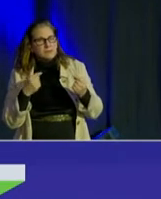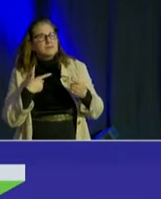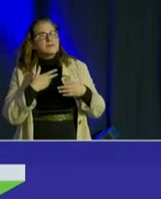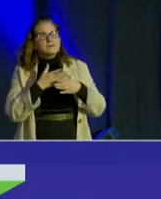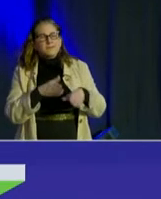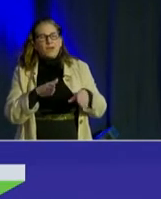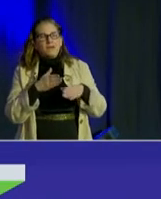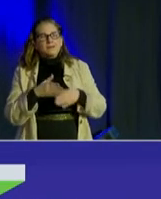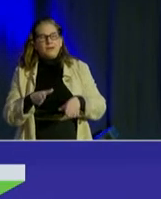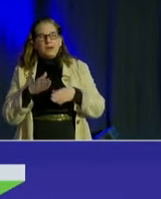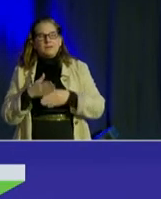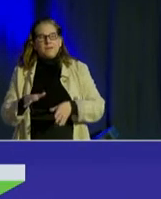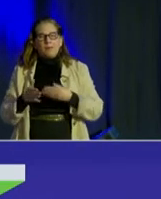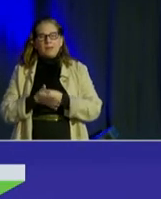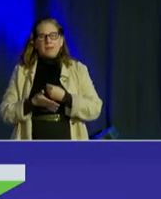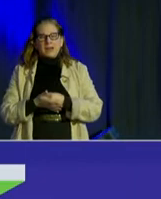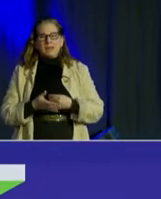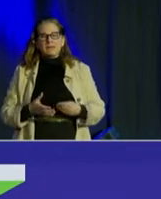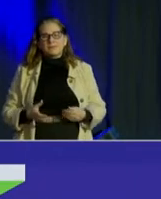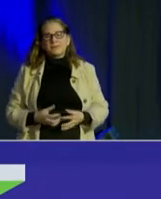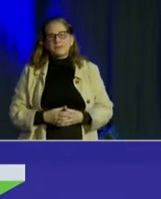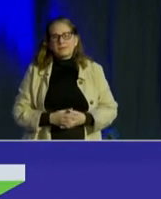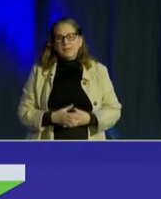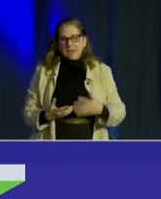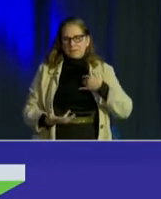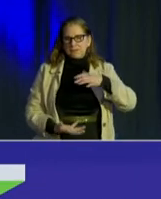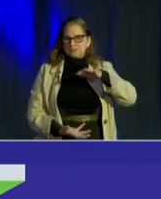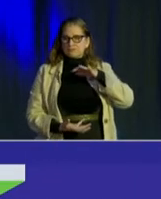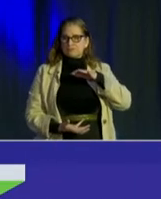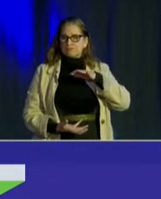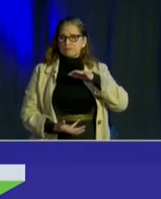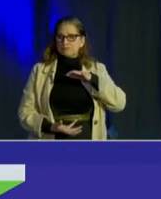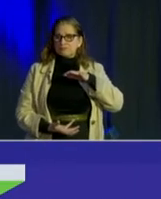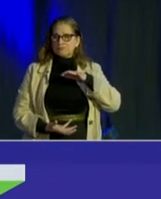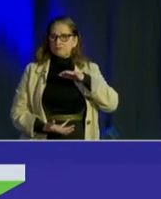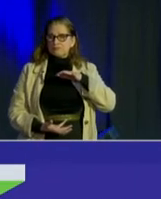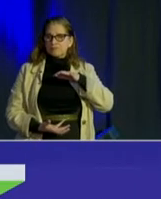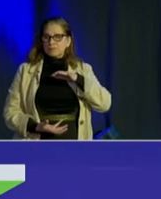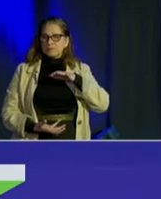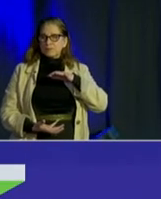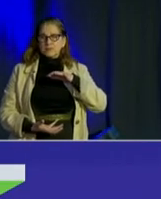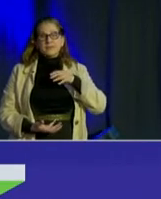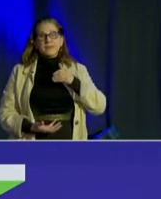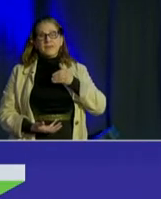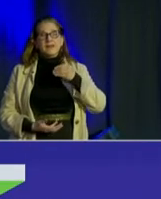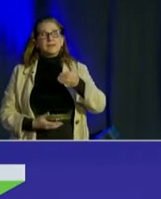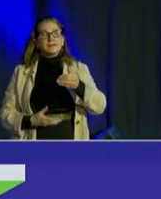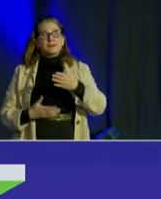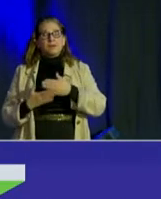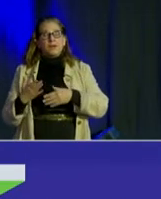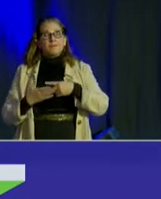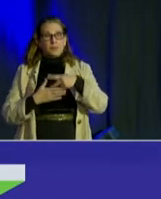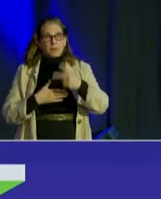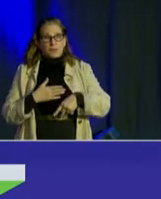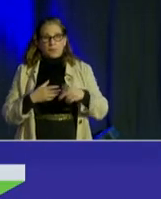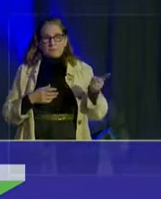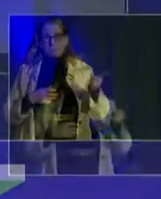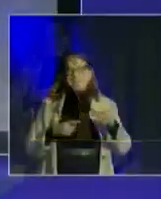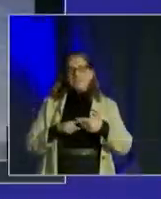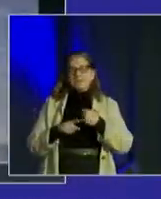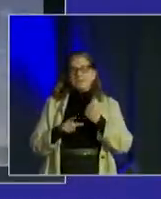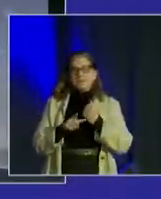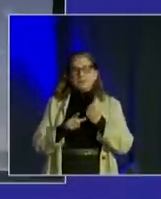So again, we are about to begin the next portion of our program where you're going to hear directly from our deputy mayors. You can go to budget.dc.gov right